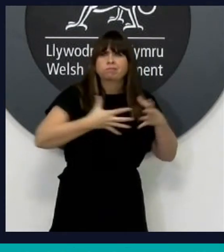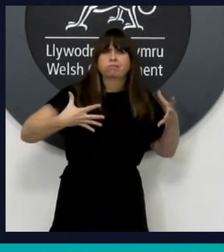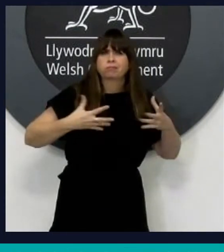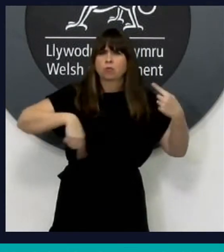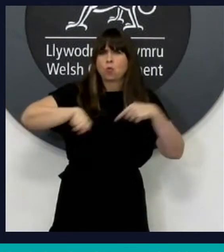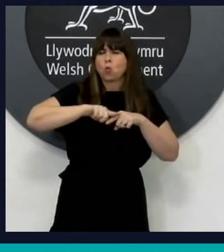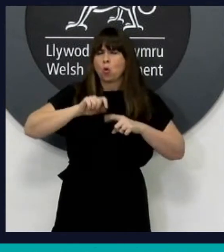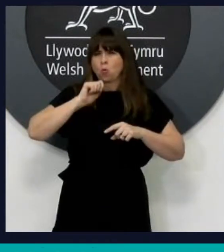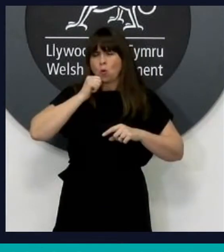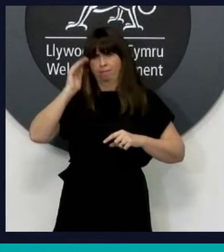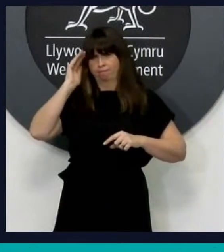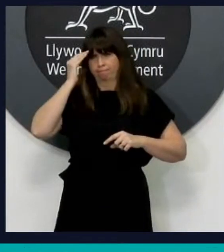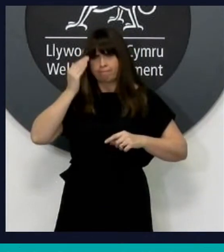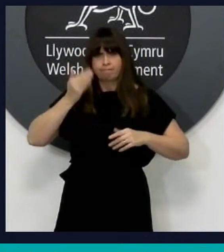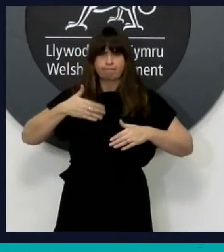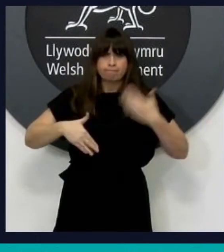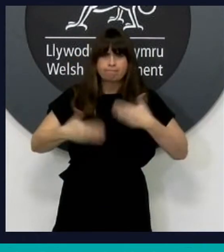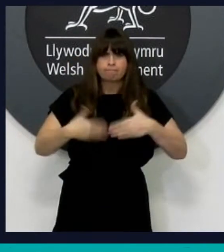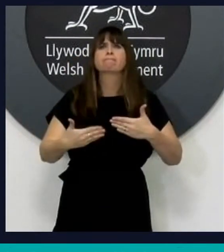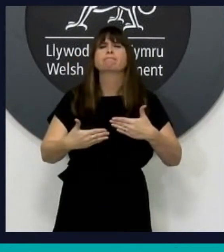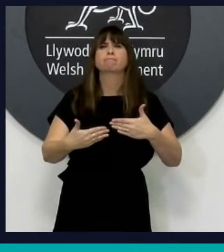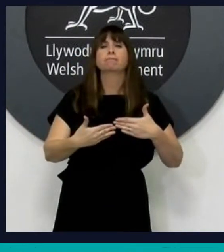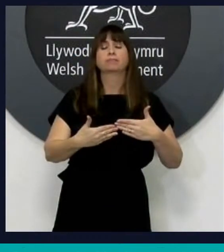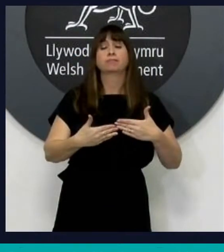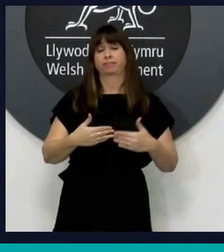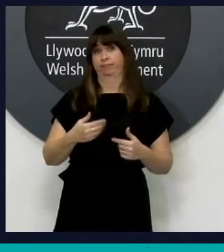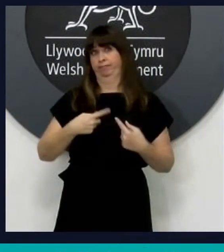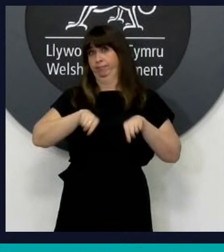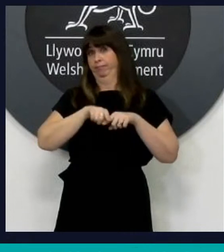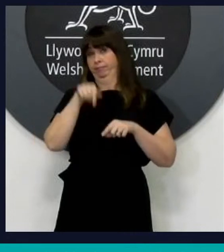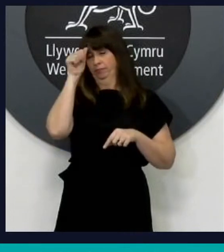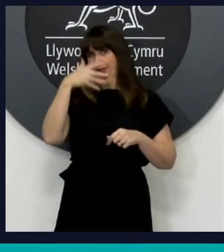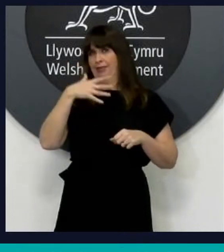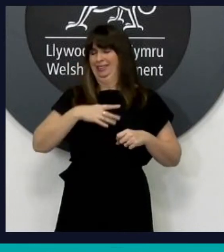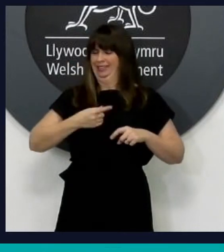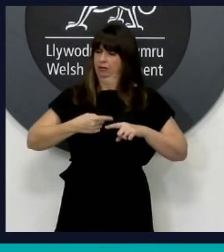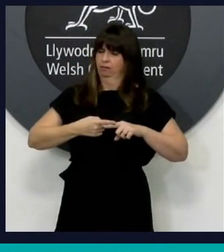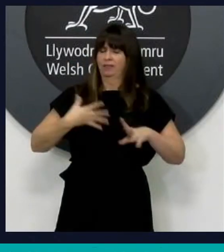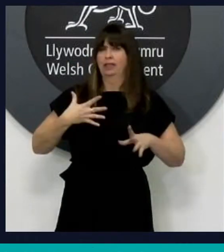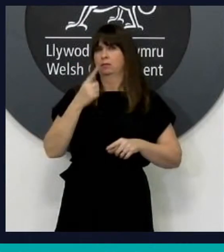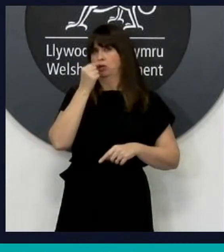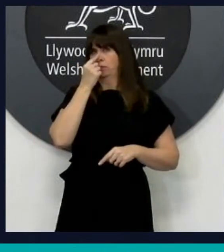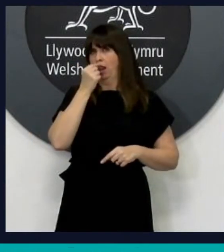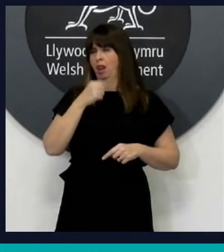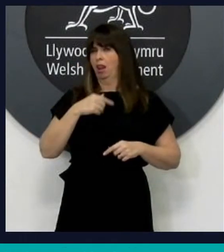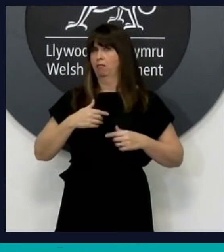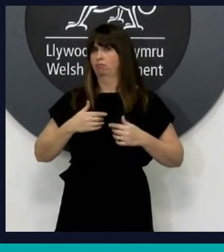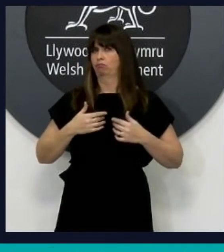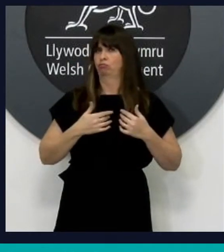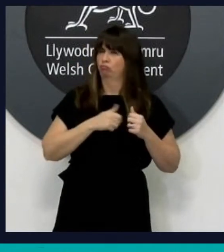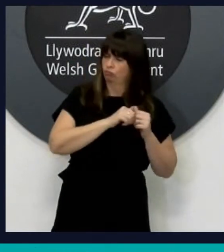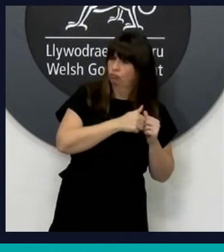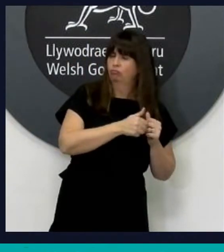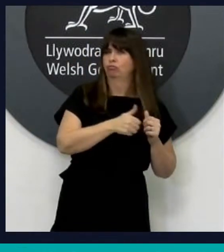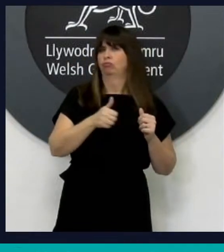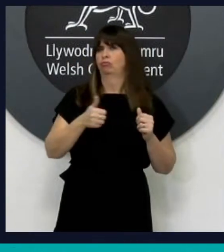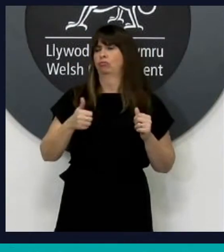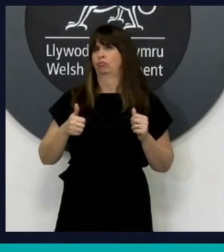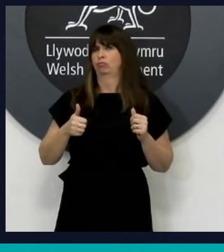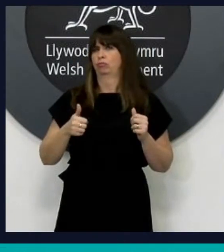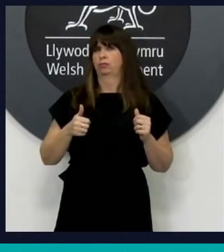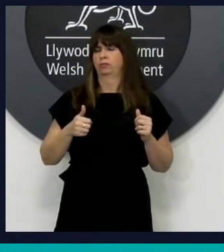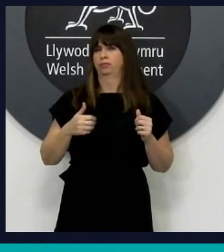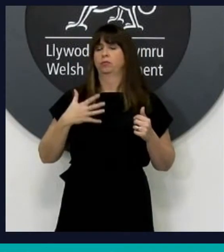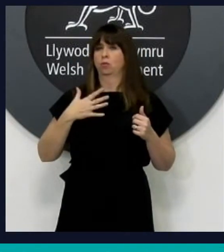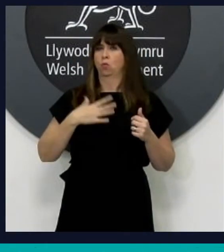wheel. There's an understanding that this will be something that we'll try and get done as soon as possible before we reach